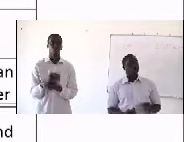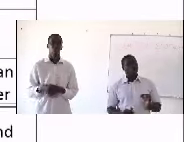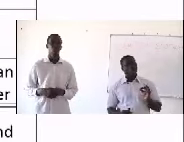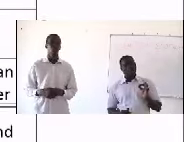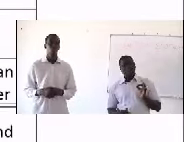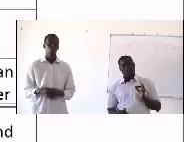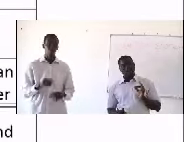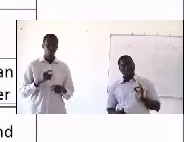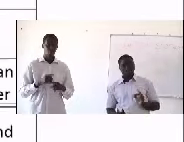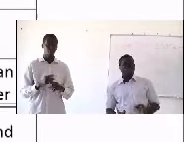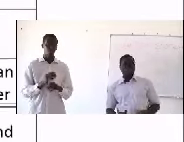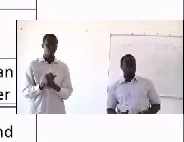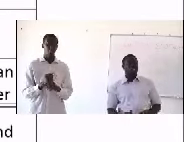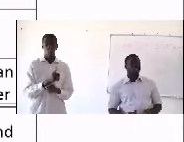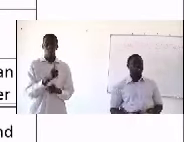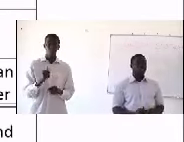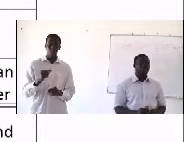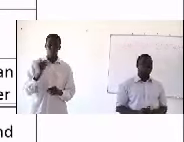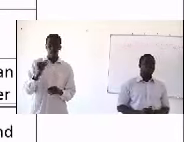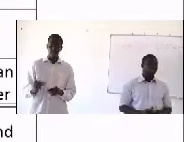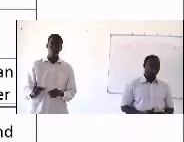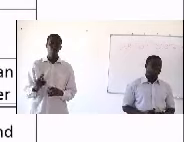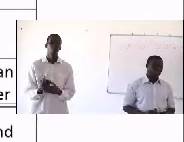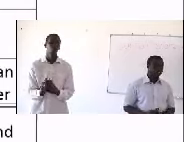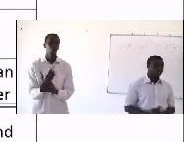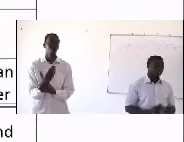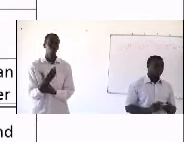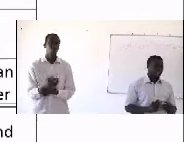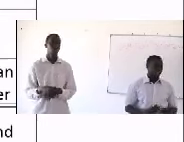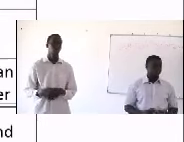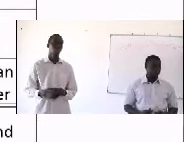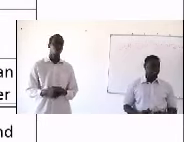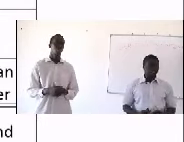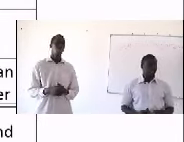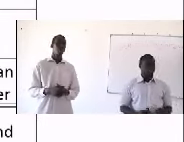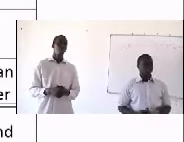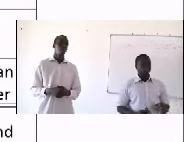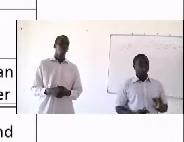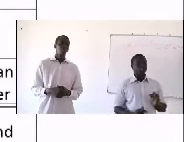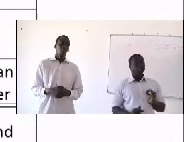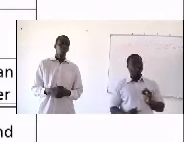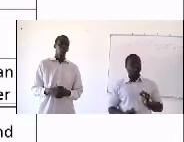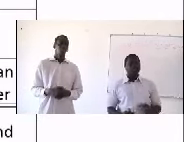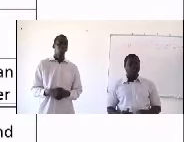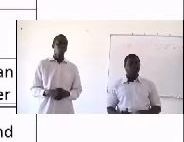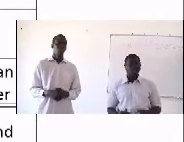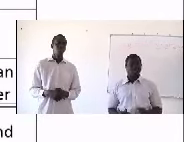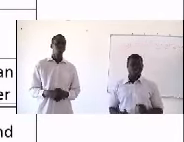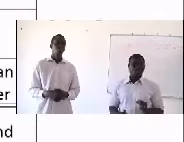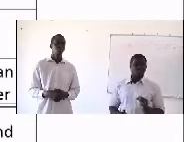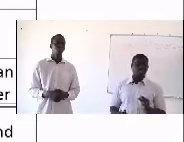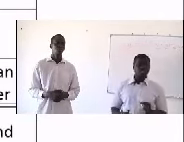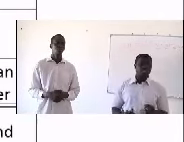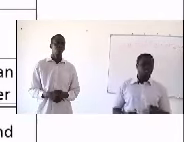now, and another difference also that we can find in the nervous system,